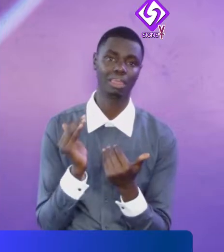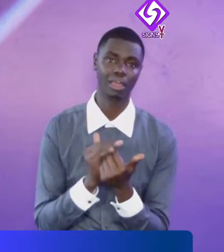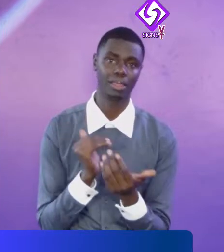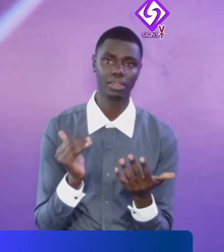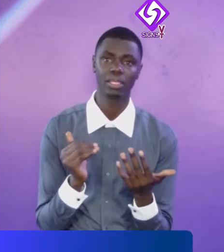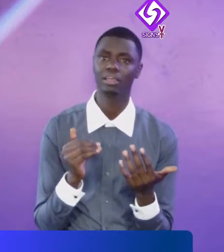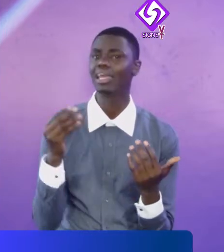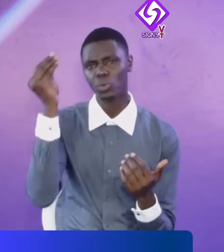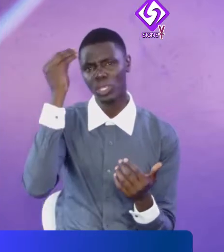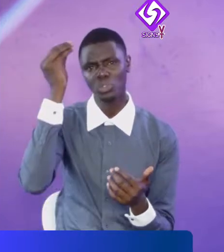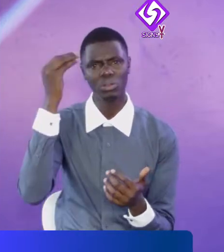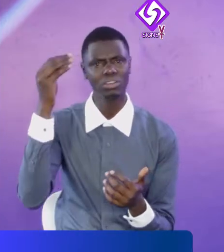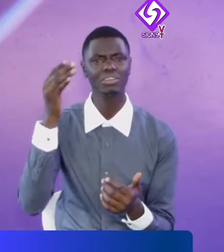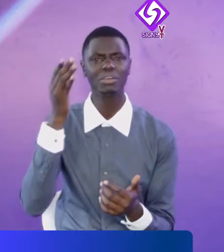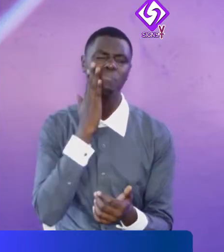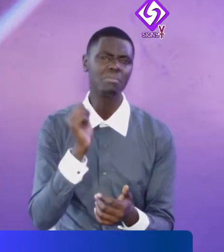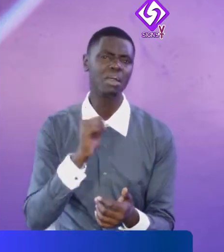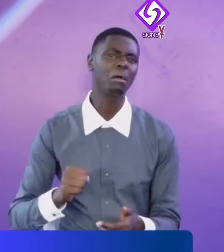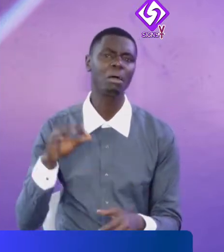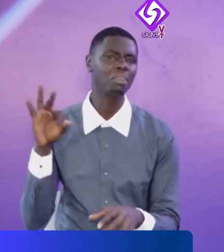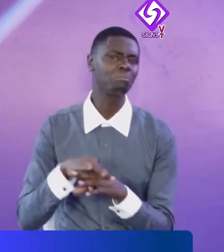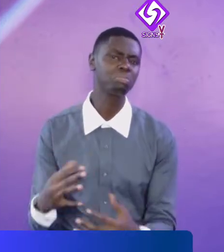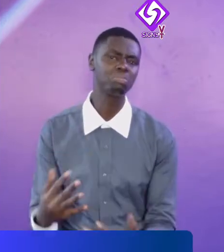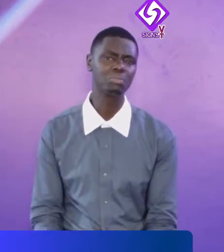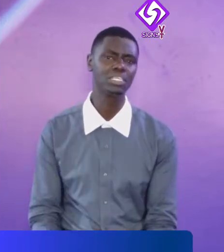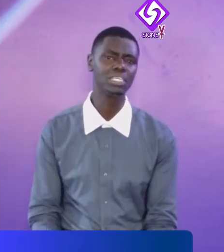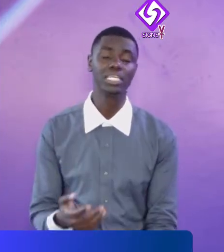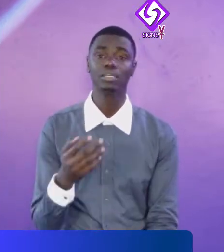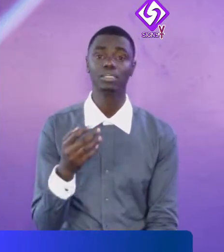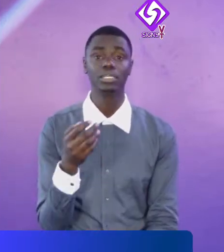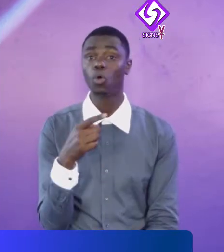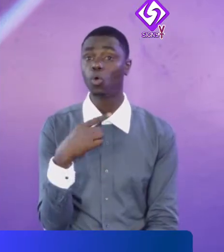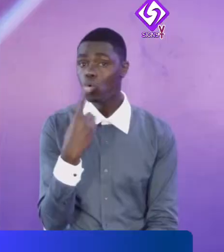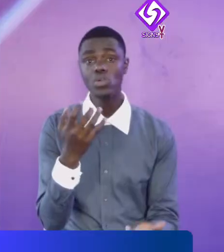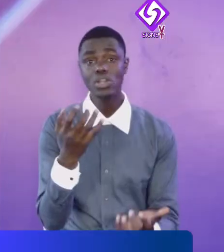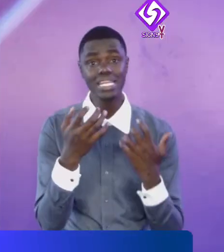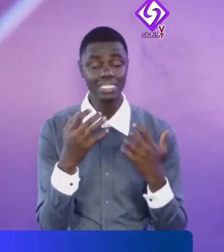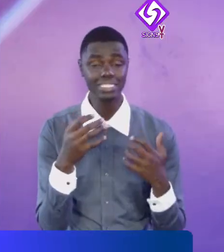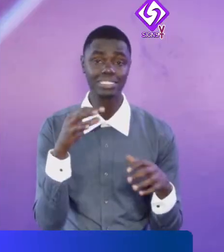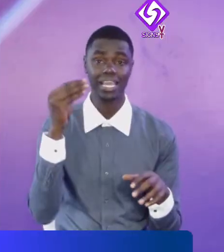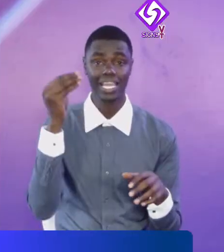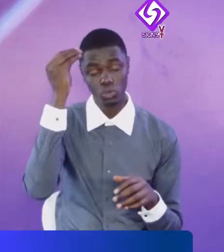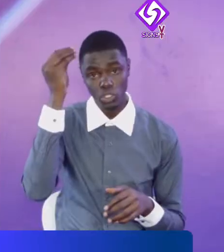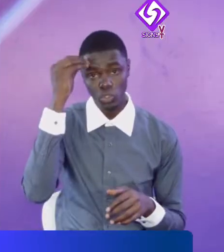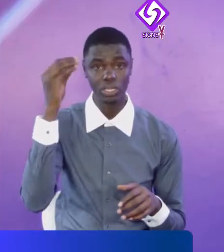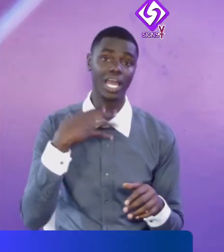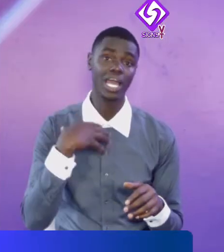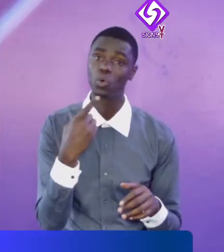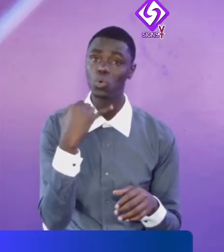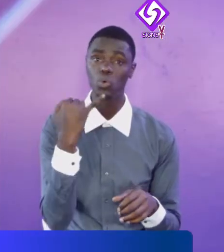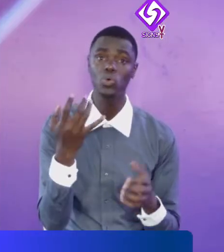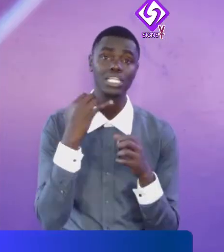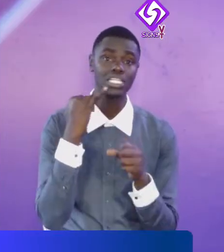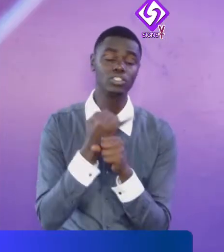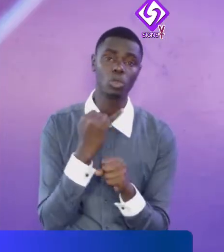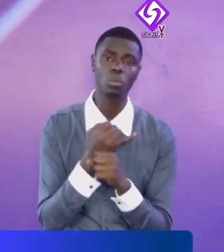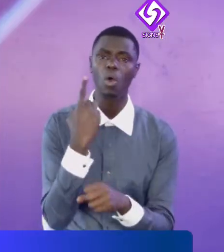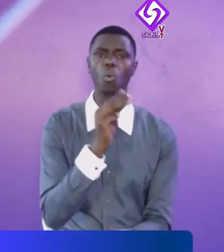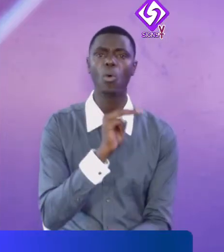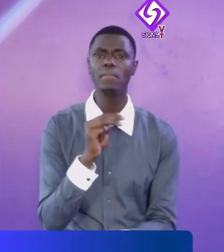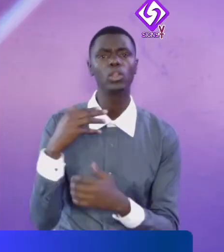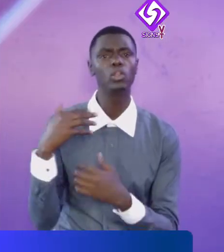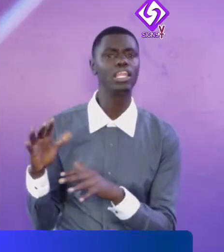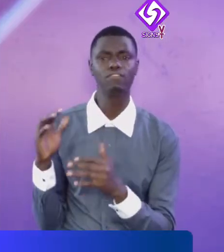for education. The people who needs education, who need a job, is the youth. Alan, 1 million people leave campus